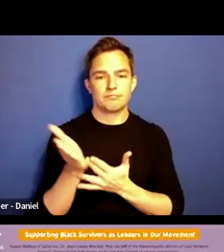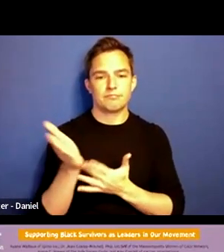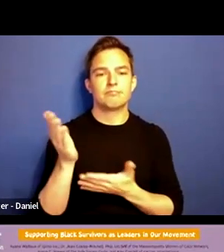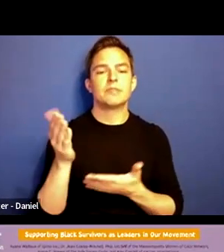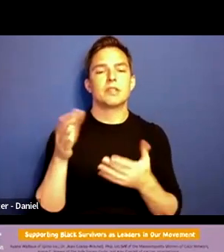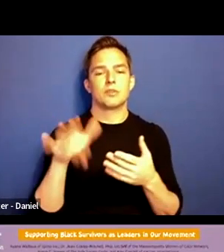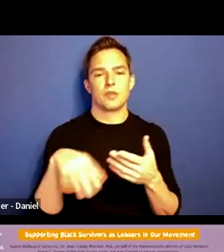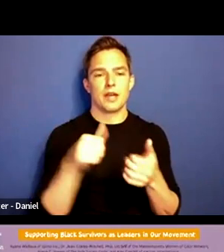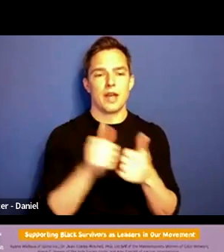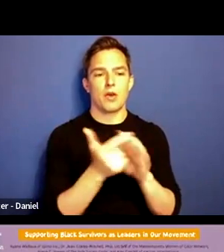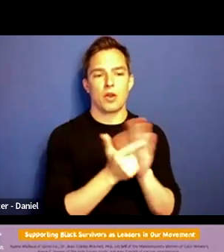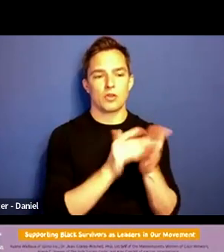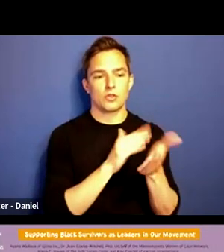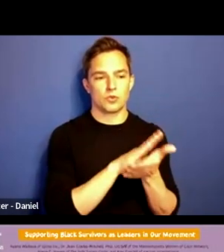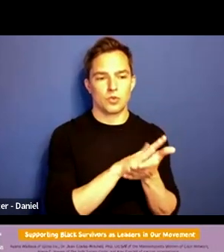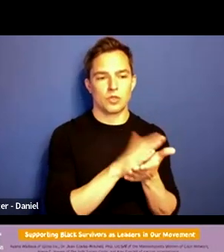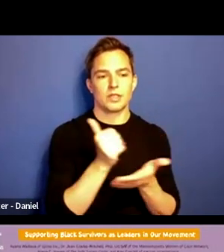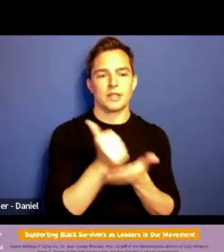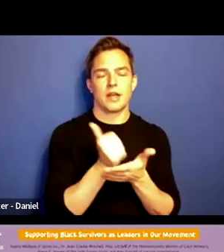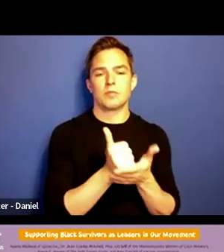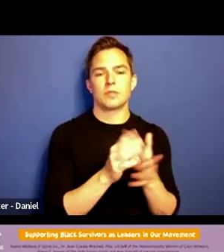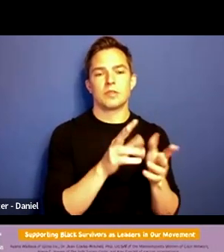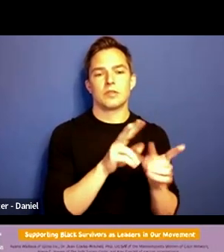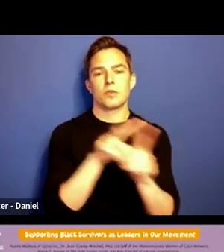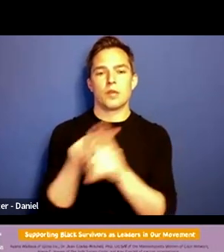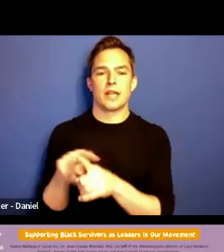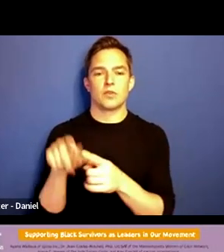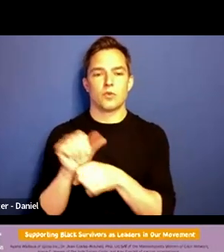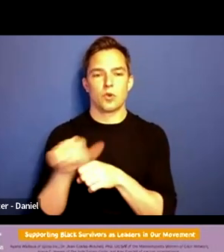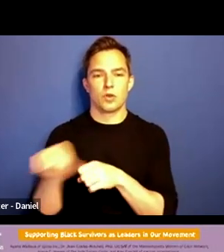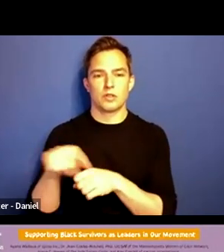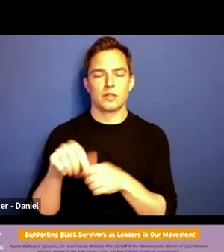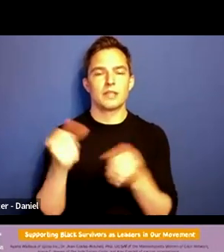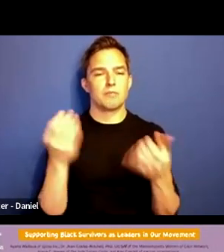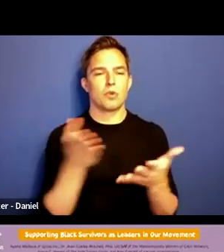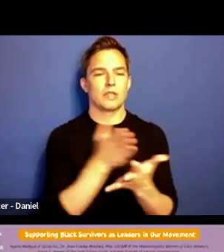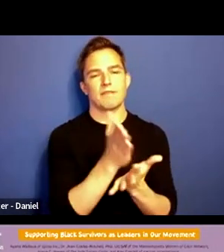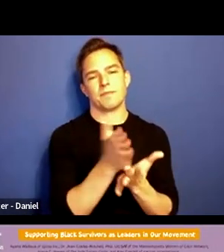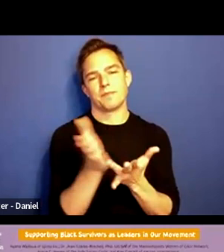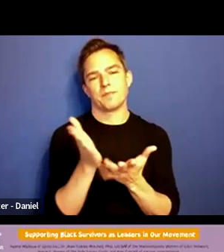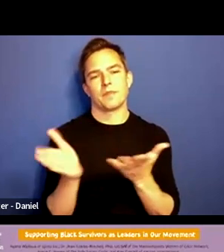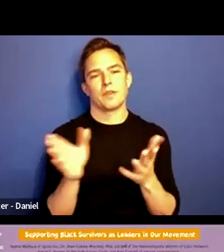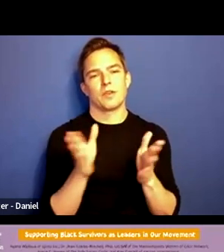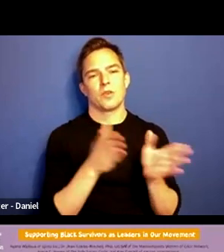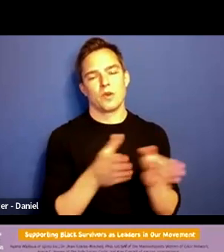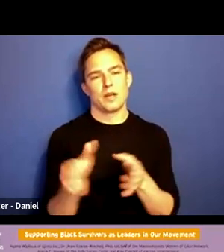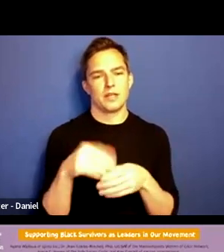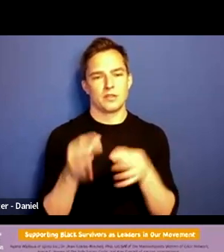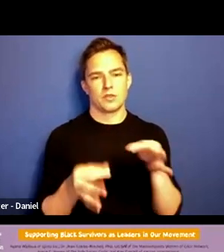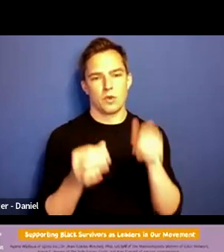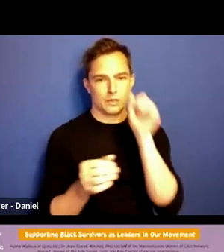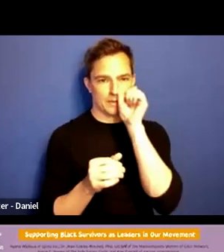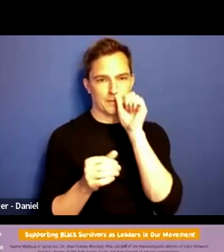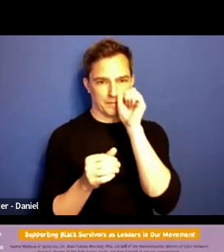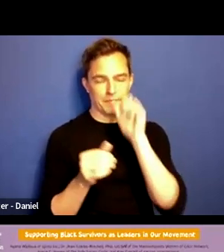can we also relate to what they're trying to say to the court, to them. It's multifaceted, and I won't get started in the courts, but that's one of the